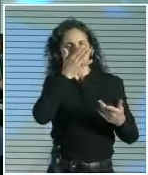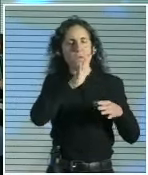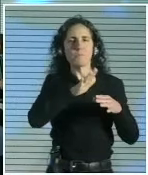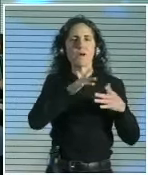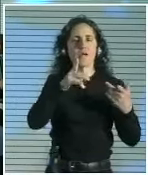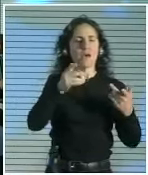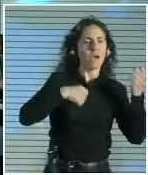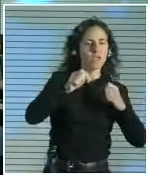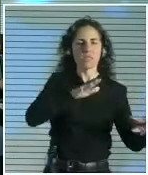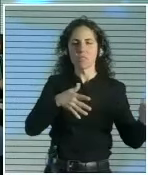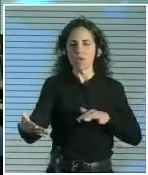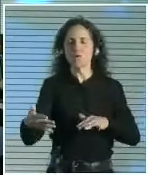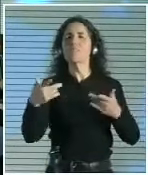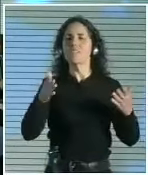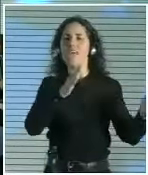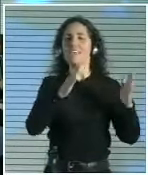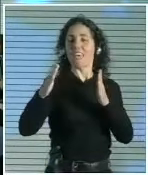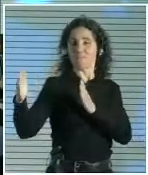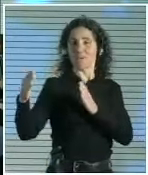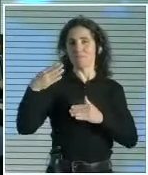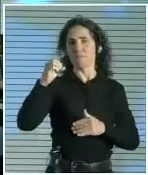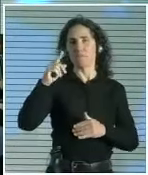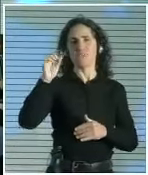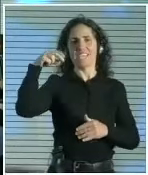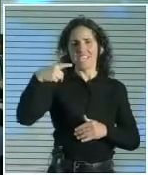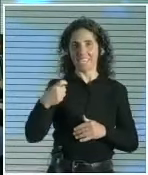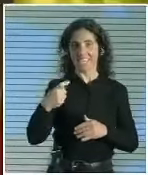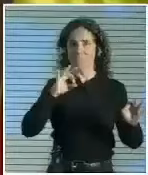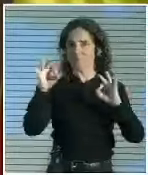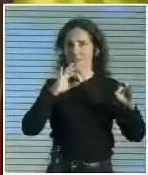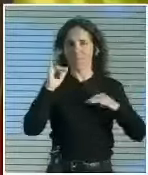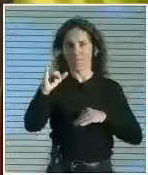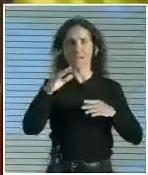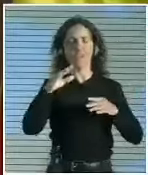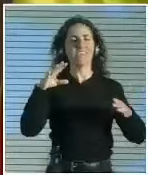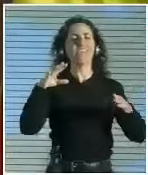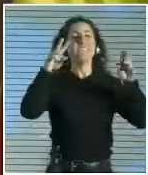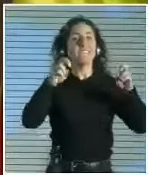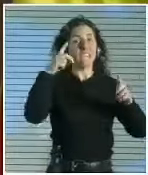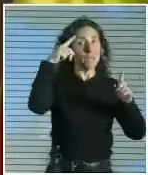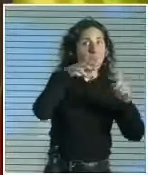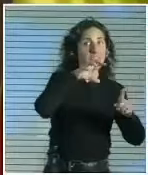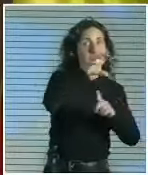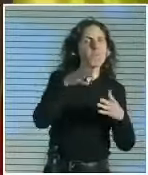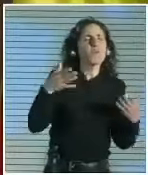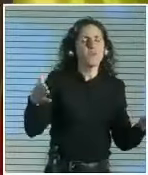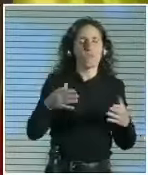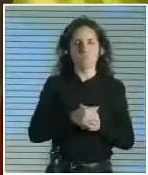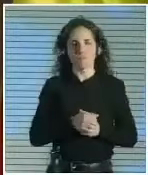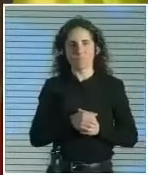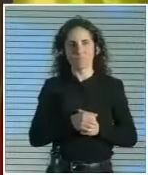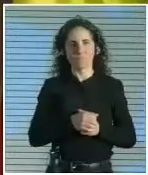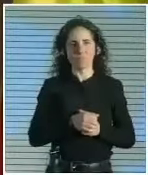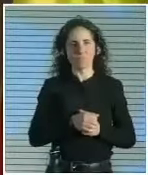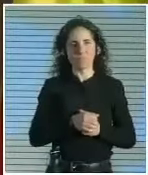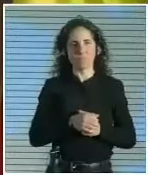possible uses at destination level? No, absolutely. And I think for us, for me, and for Booking, here starts the exciting